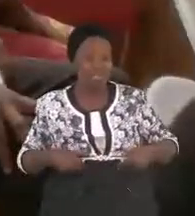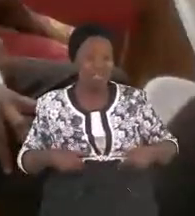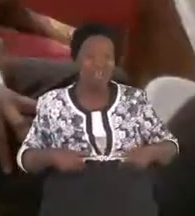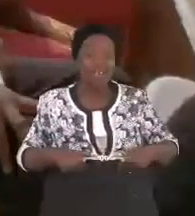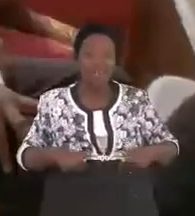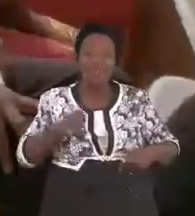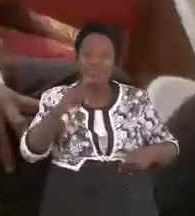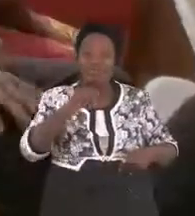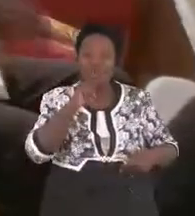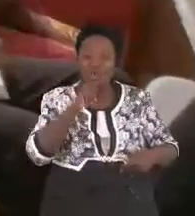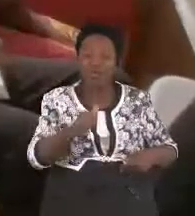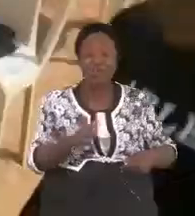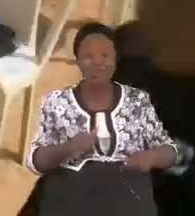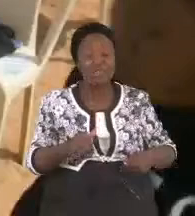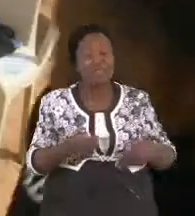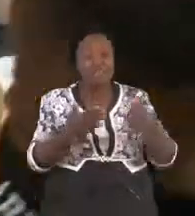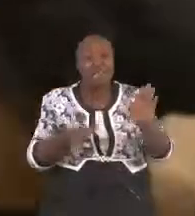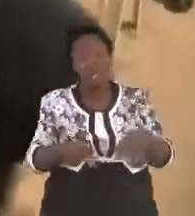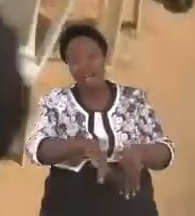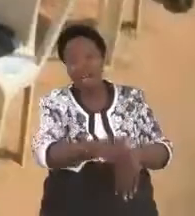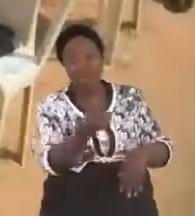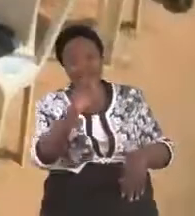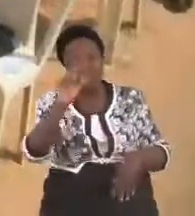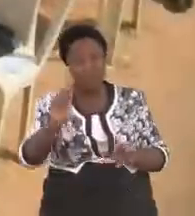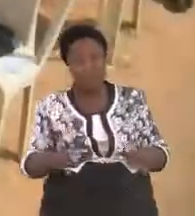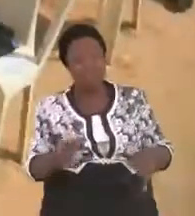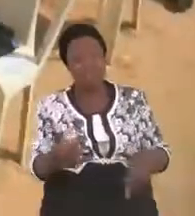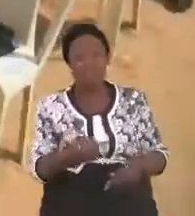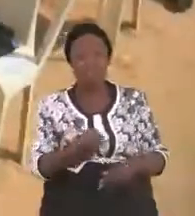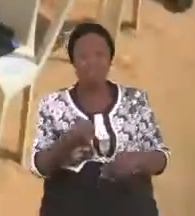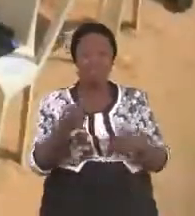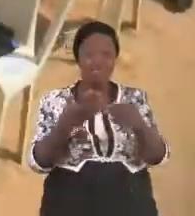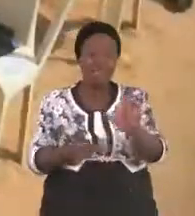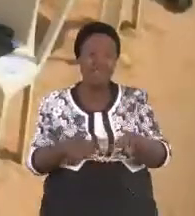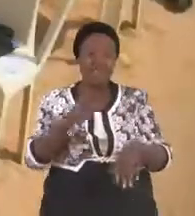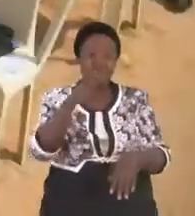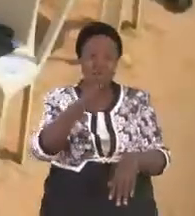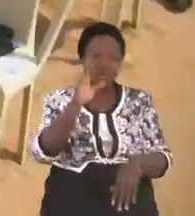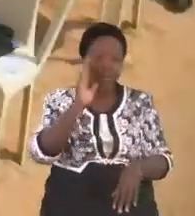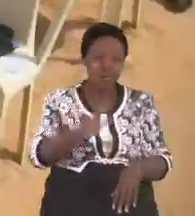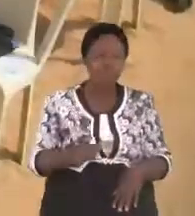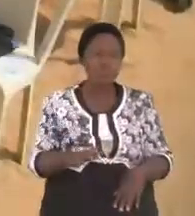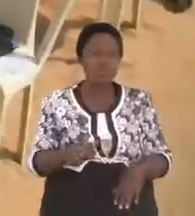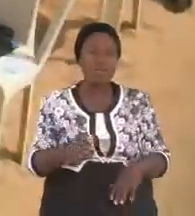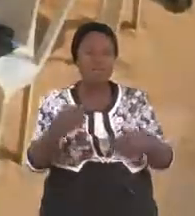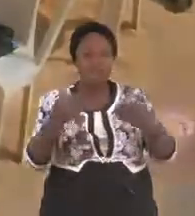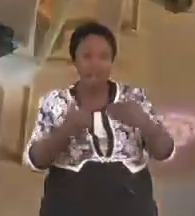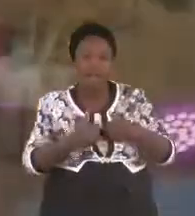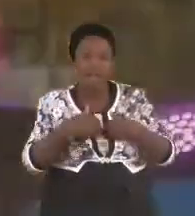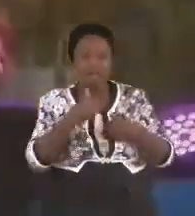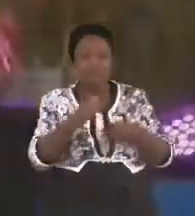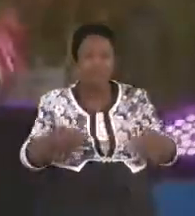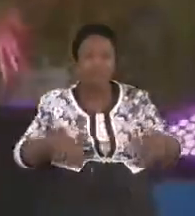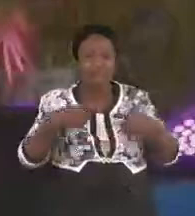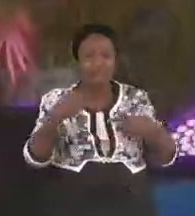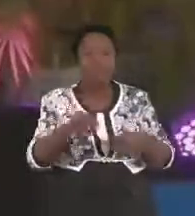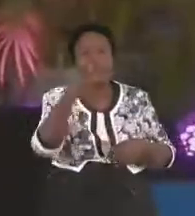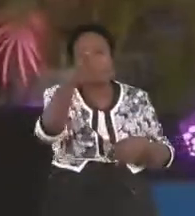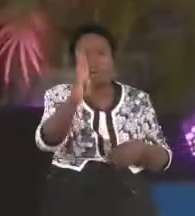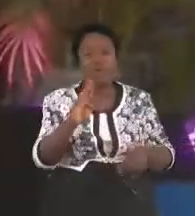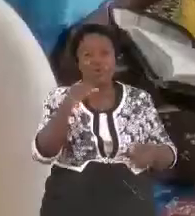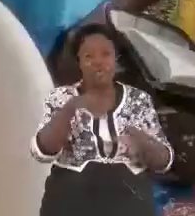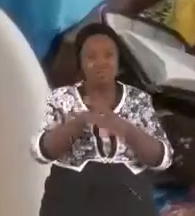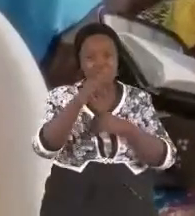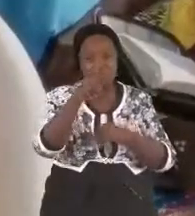another person's death. You will move on in life. You have the life of God in you, in